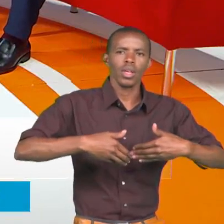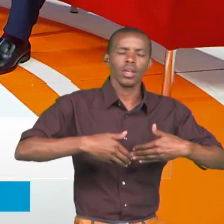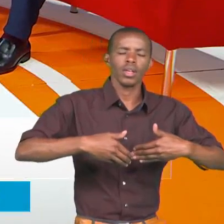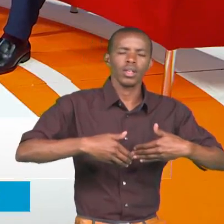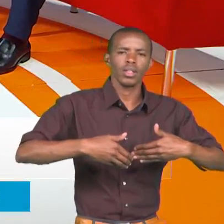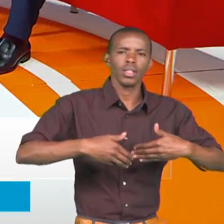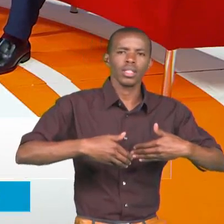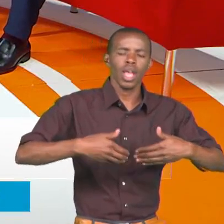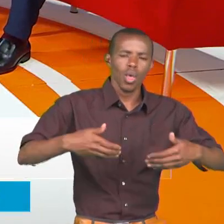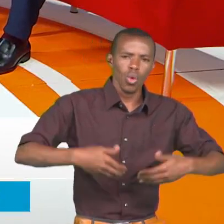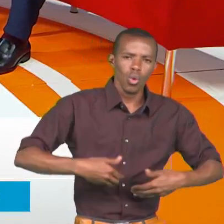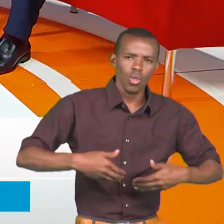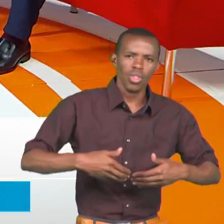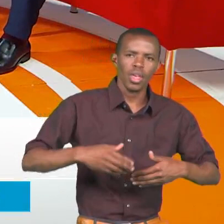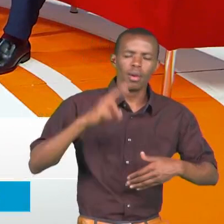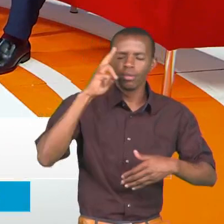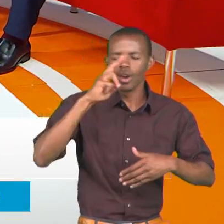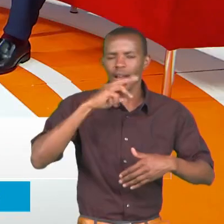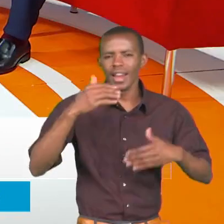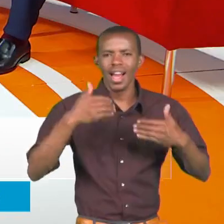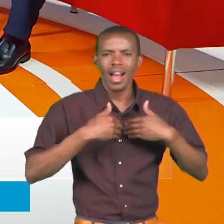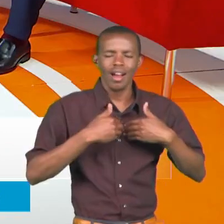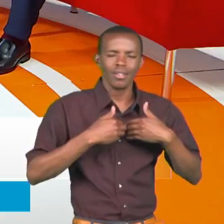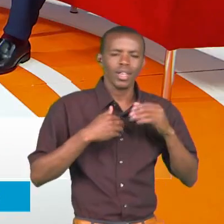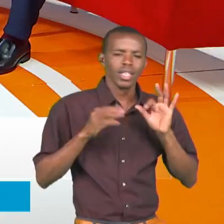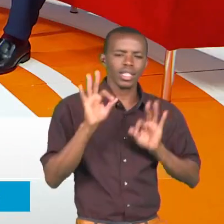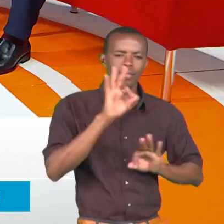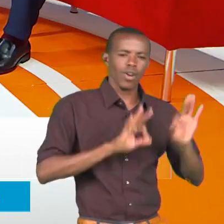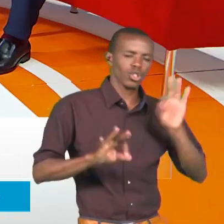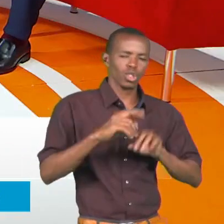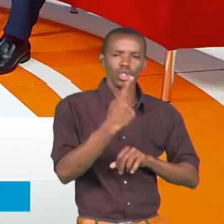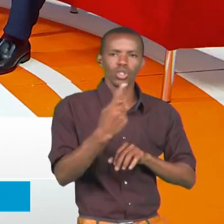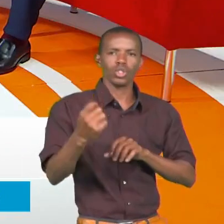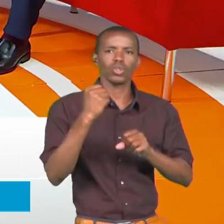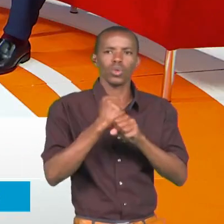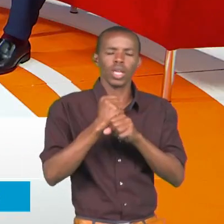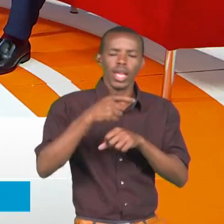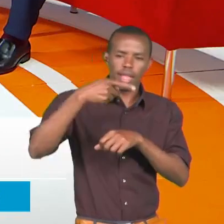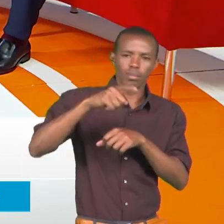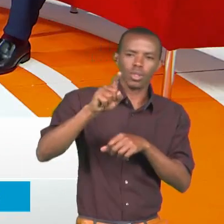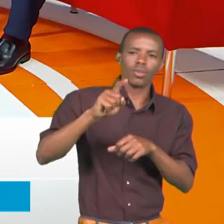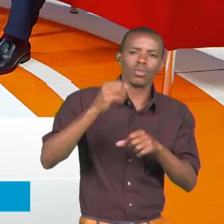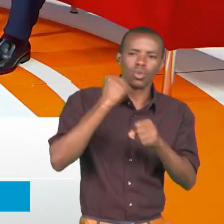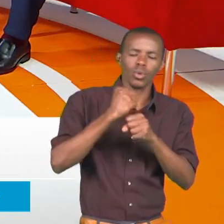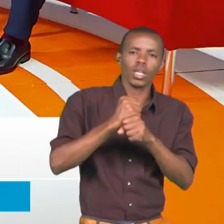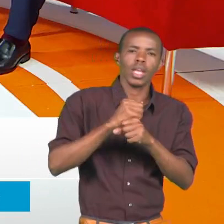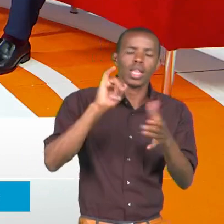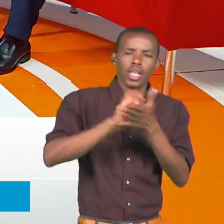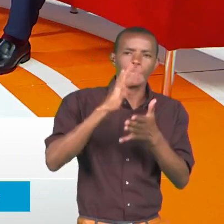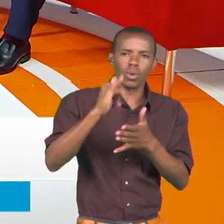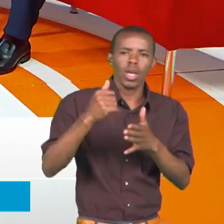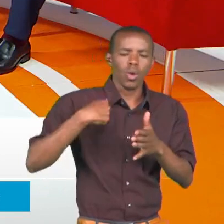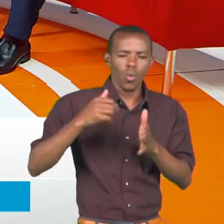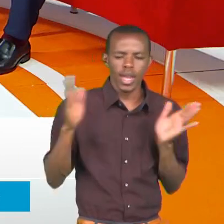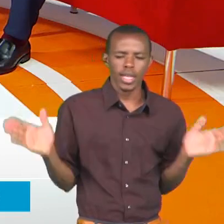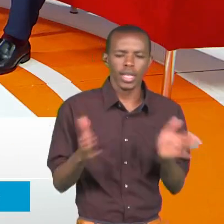it's being youth, you're having fun and everything. And it's the fashion what everyone is doing, so they find themselves doing, and that's why we... But let's not encourage that, of course. Of